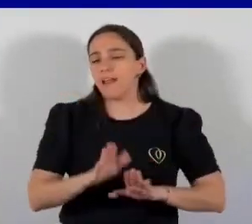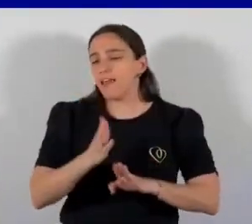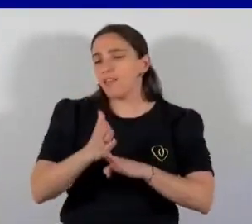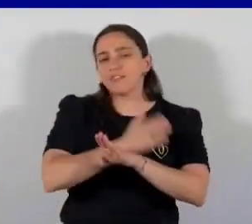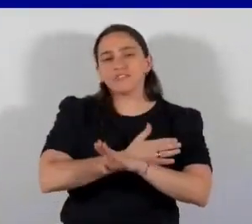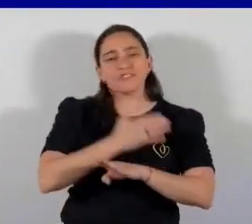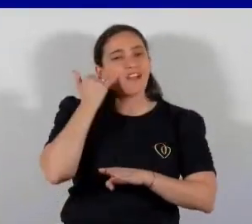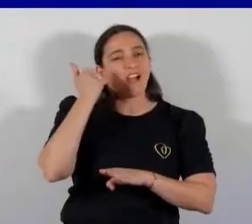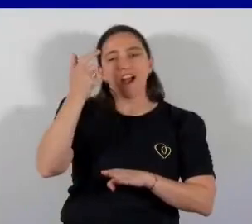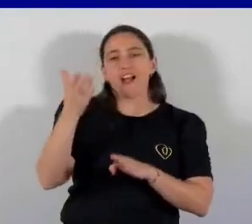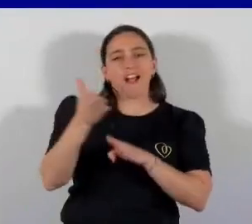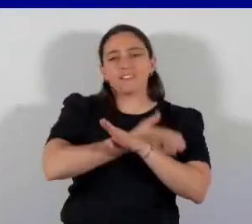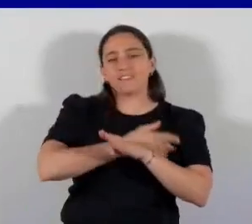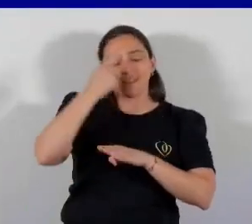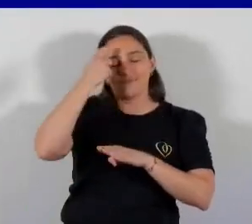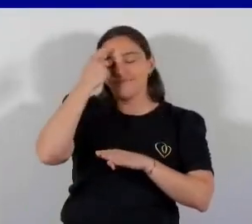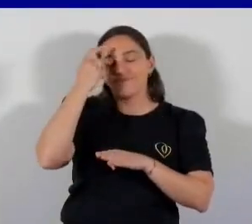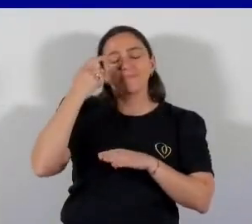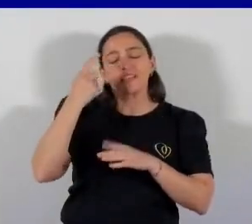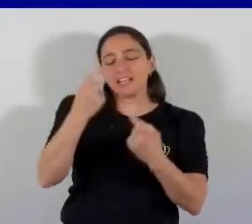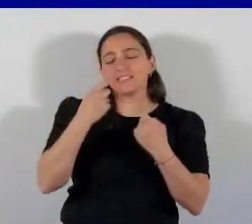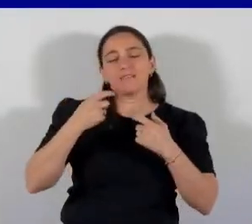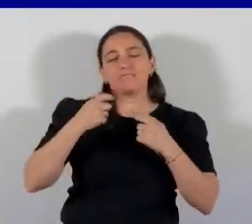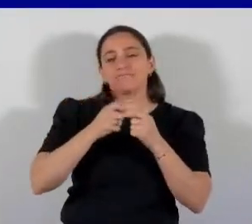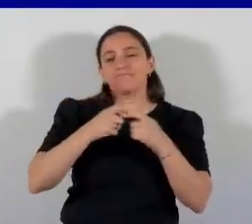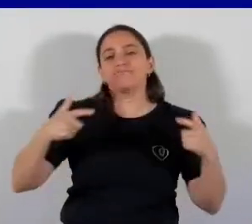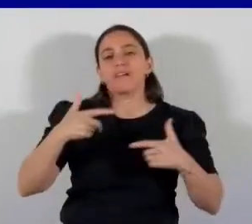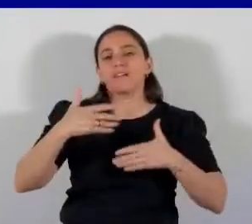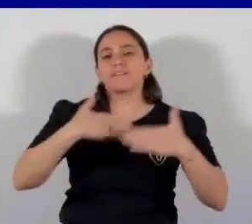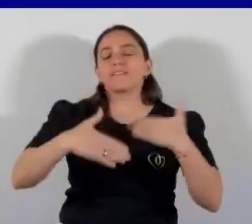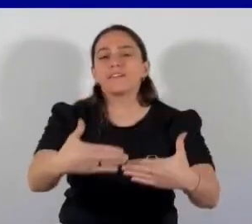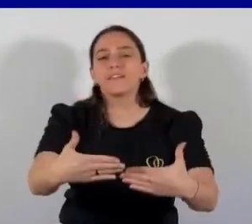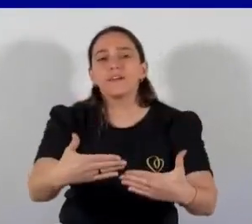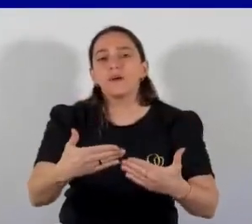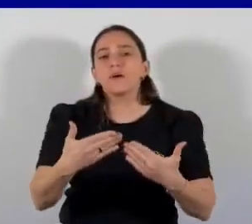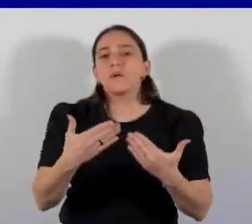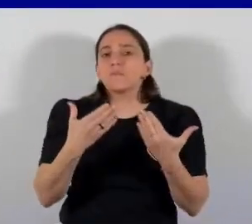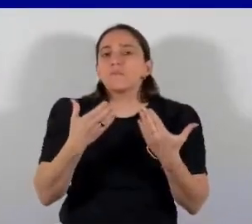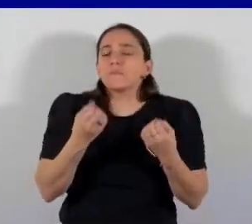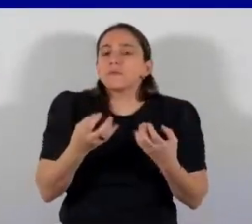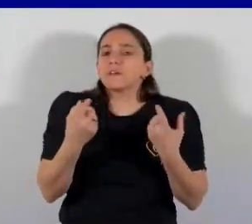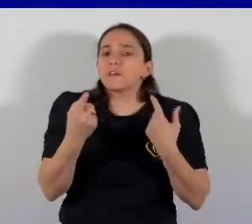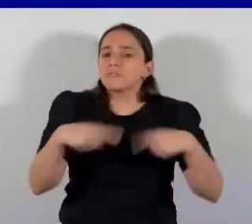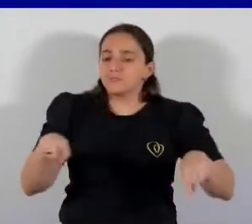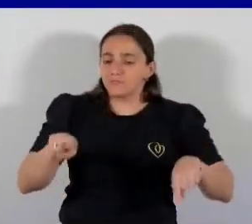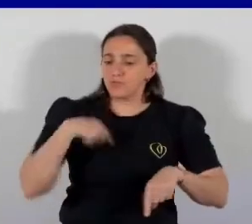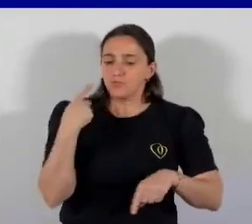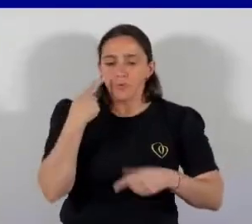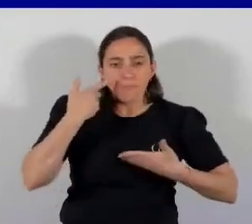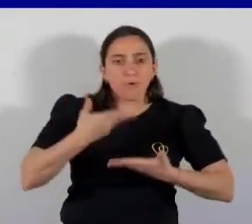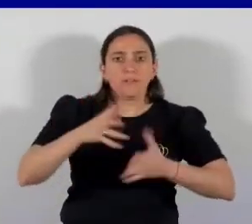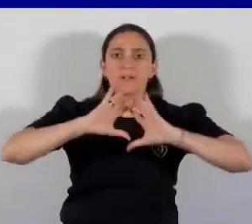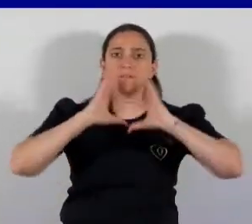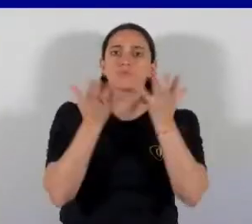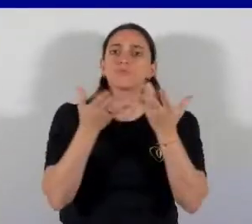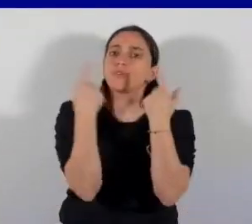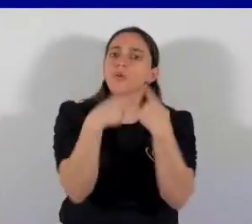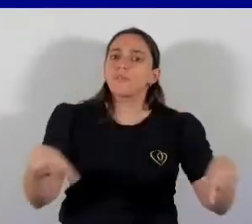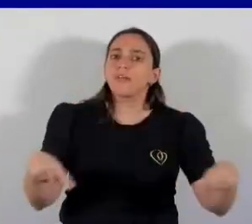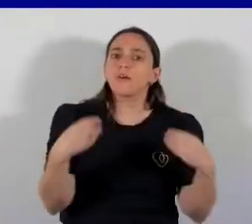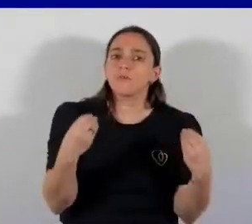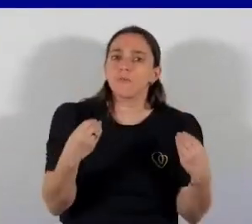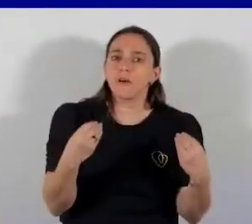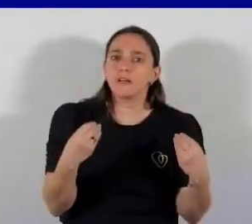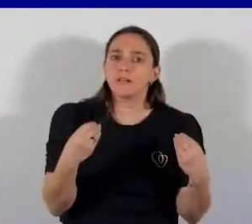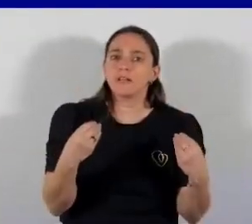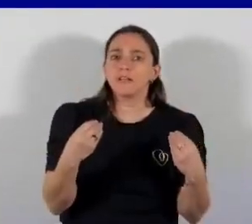in our heads of growth, porque una de las grandes novedades que because one of the great novelties that we have to show the world es básicamente